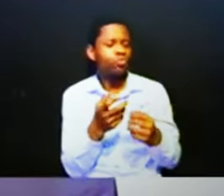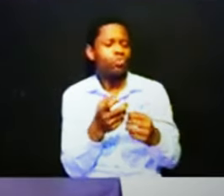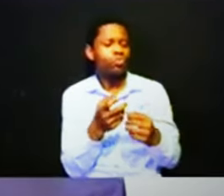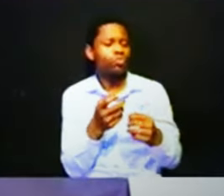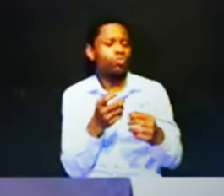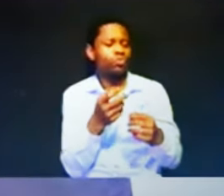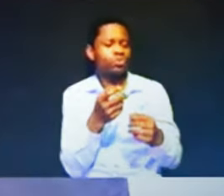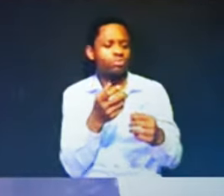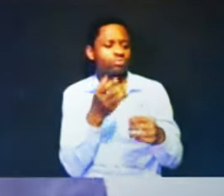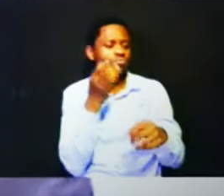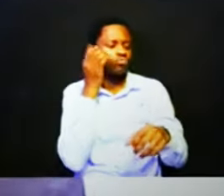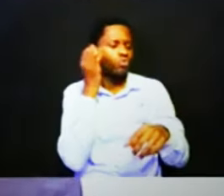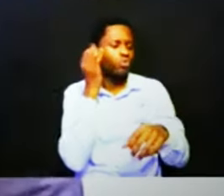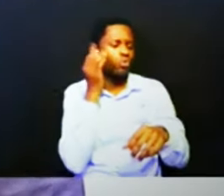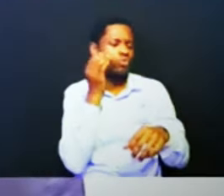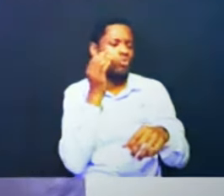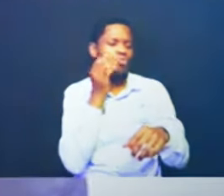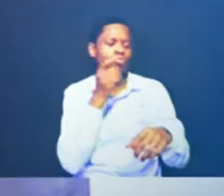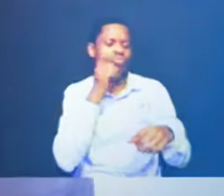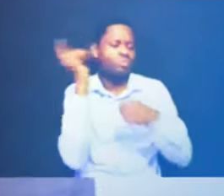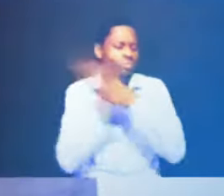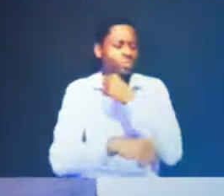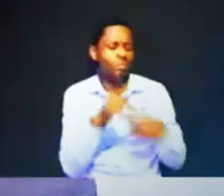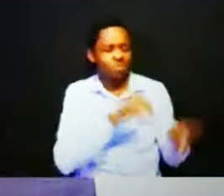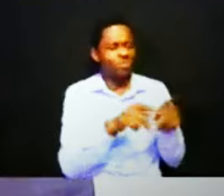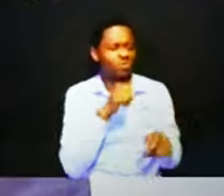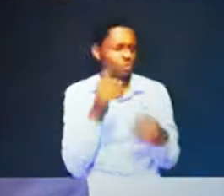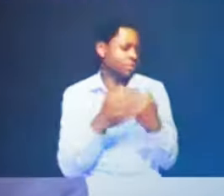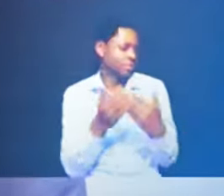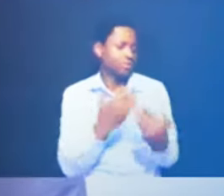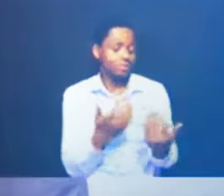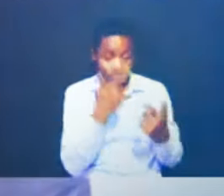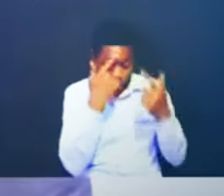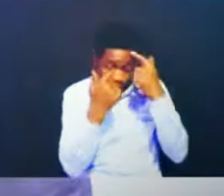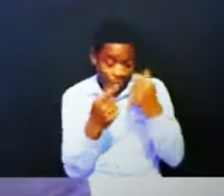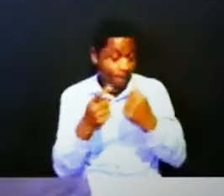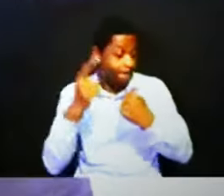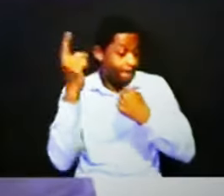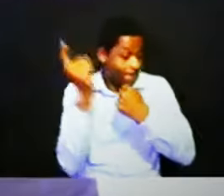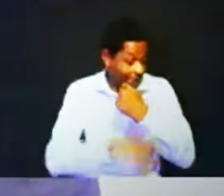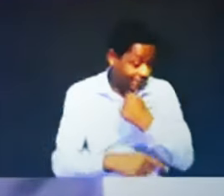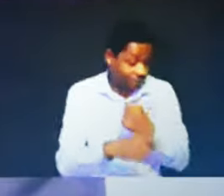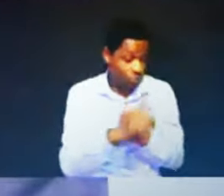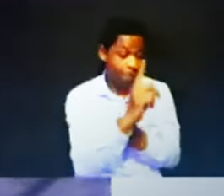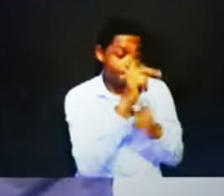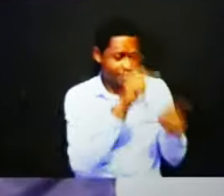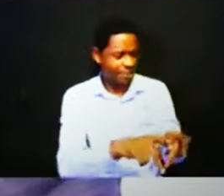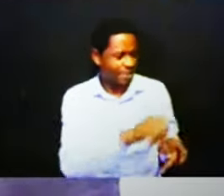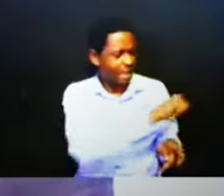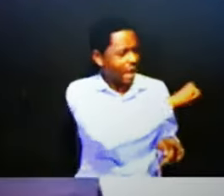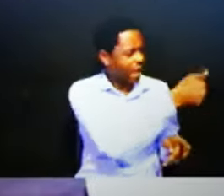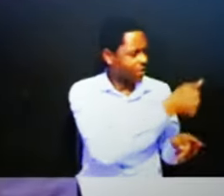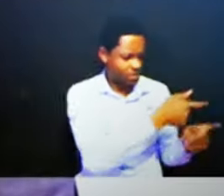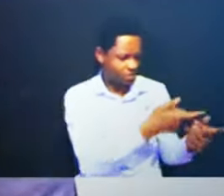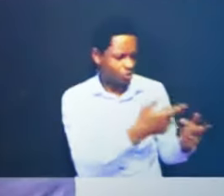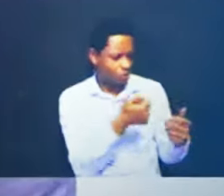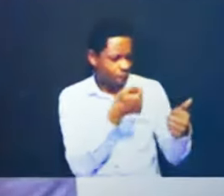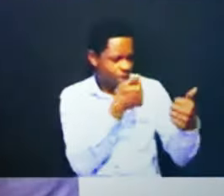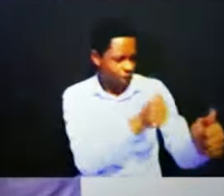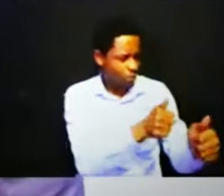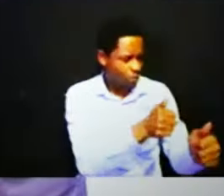ube biwa no akasa. Because some woes will be awaiting. His hand said, "Oh yes, sir, do you?" But one